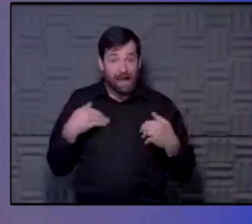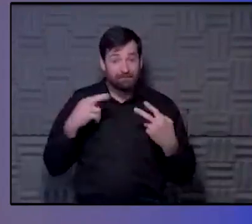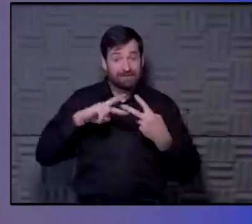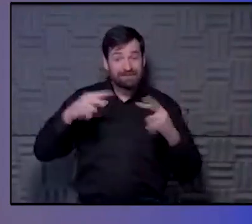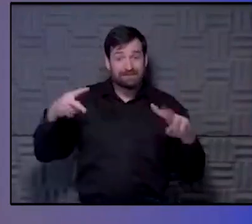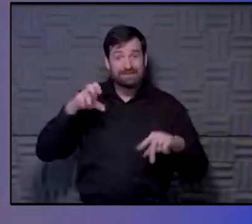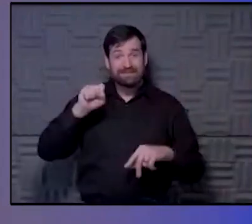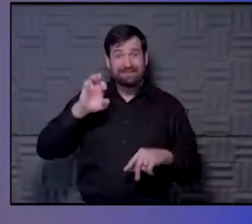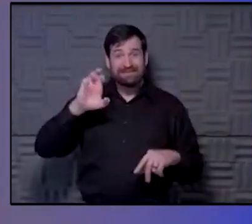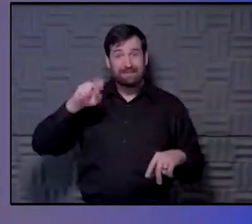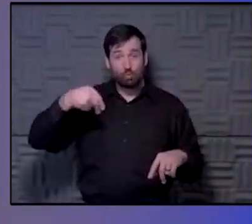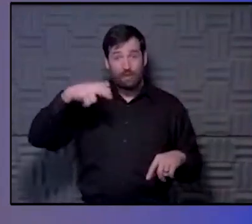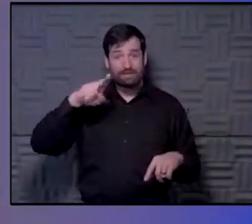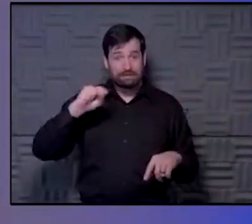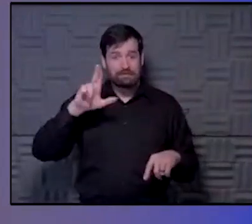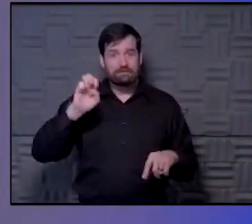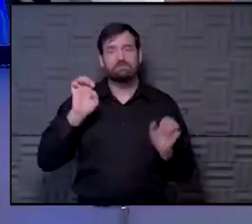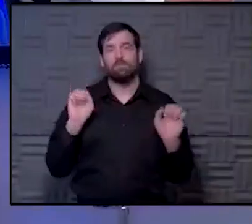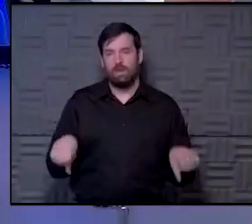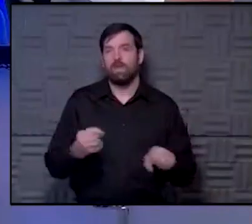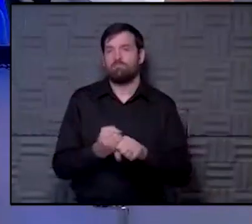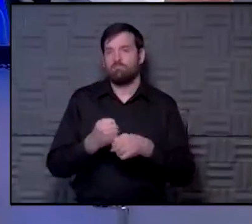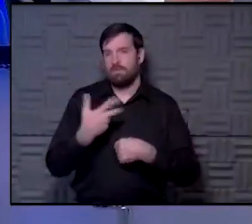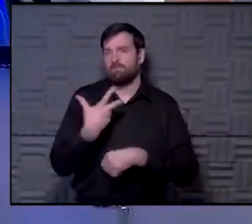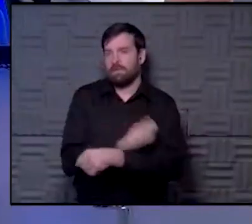we can certainly make the vaccine.